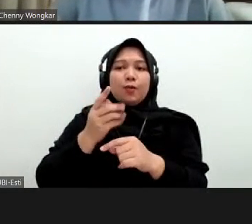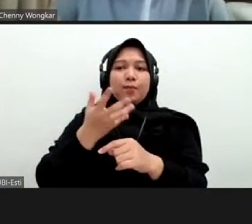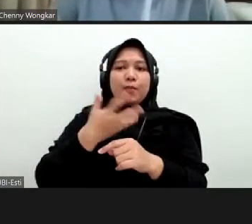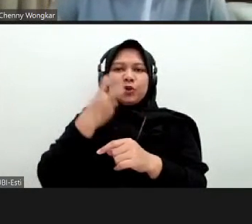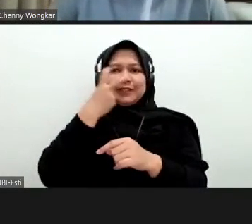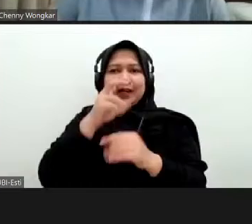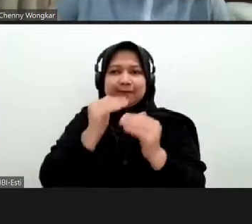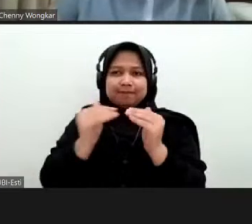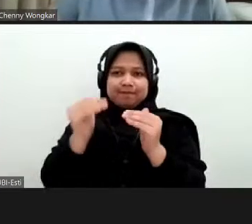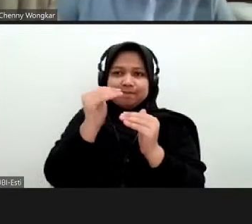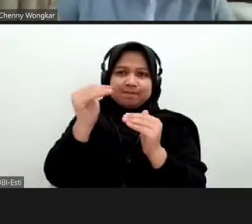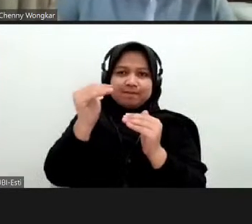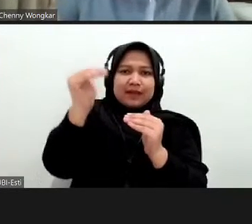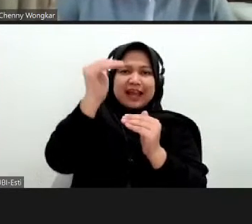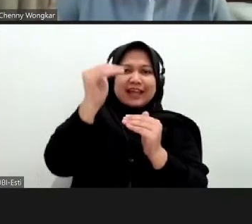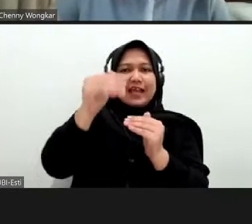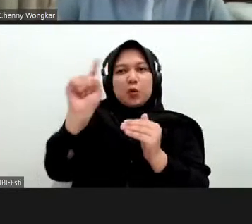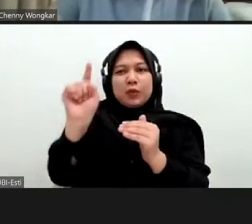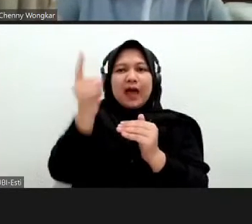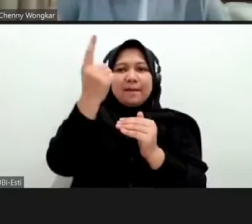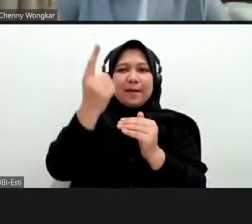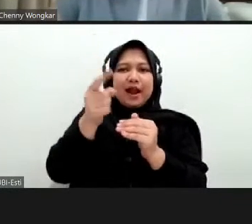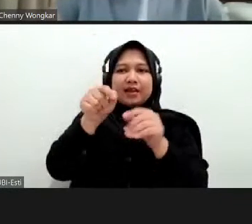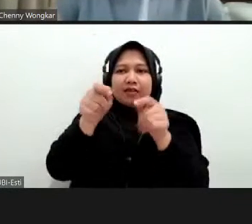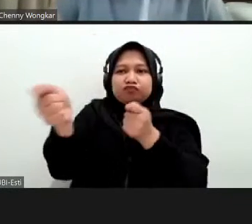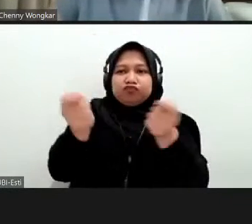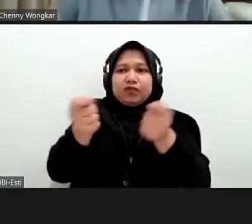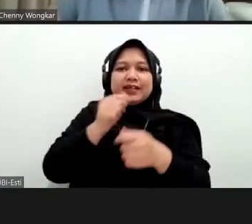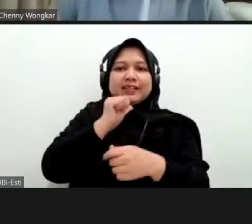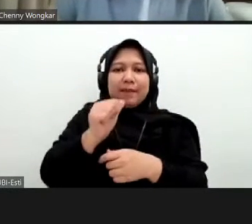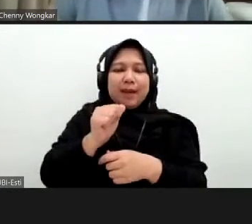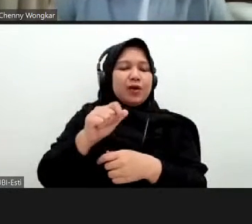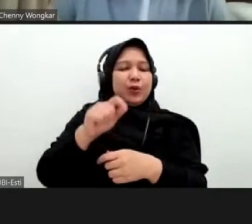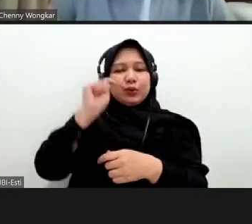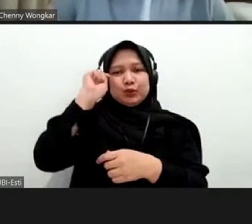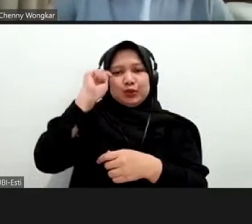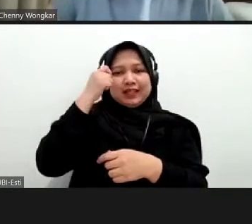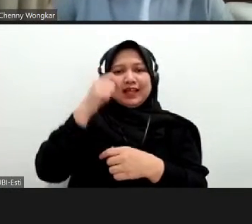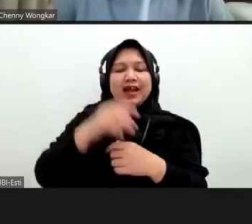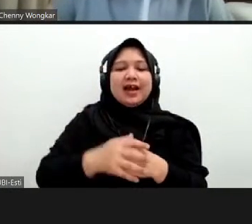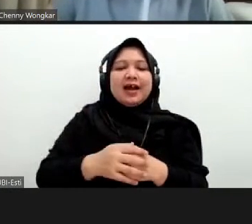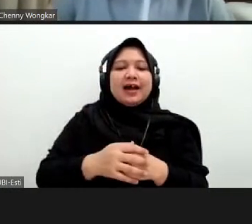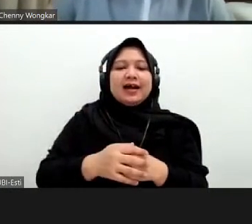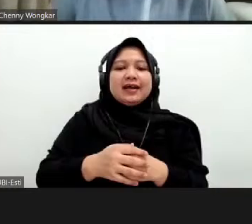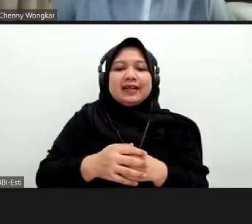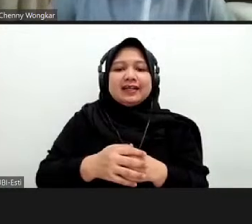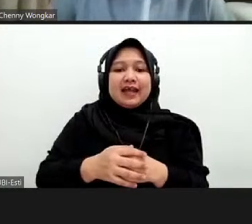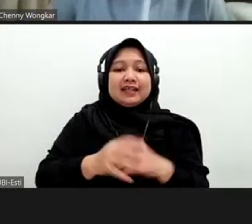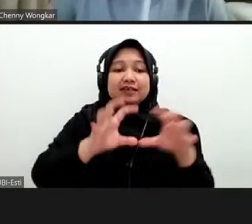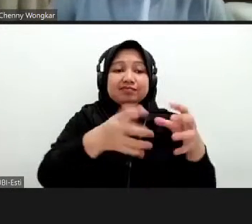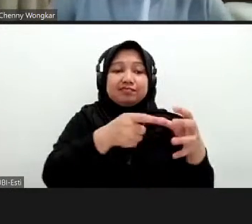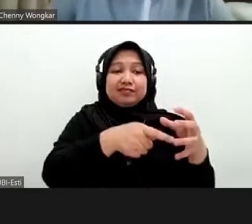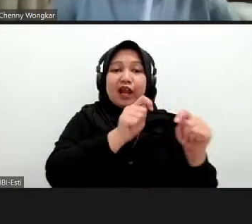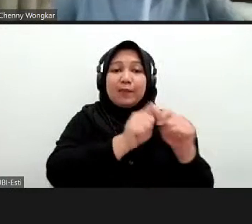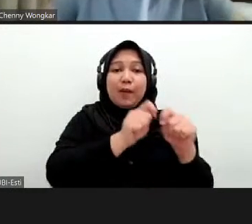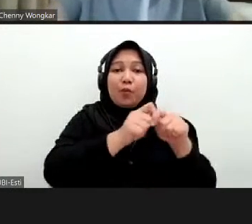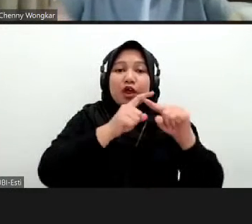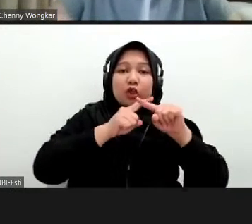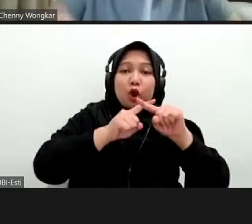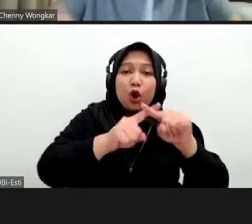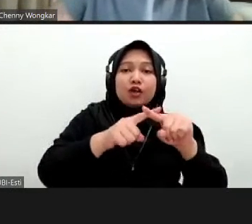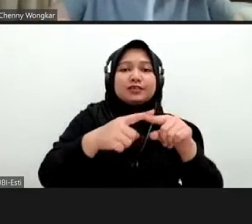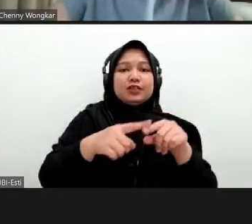are trying to see it, who is the main perpetrator, it's really hard to find.